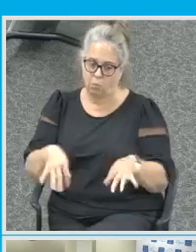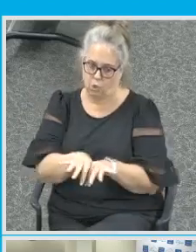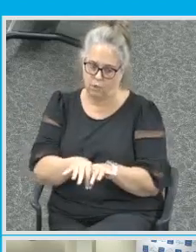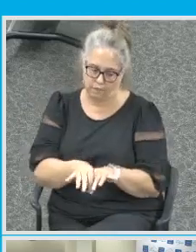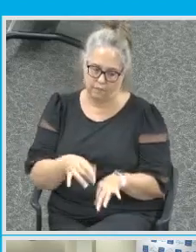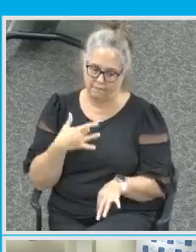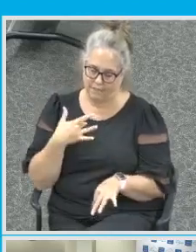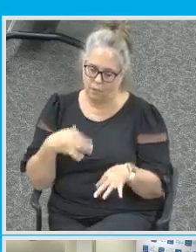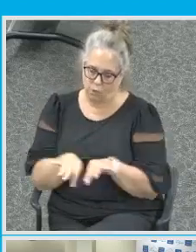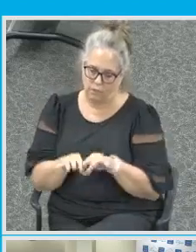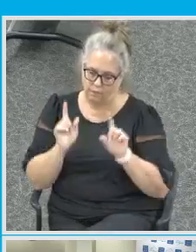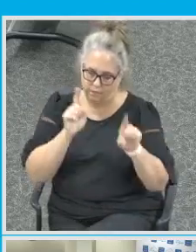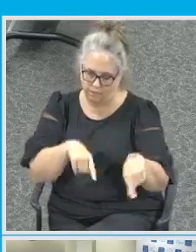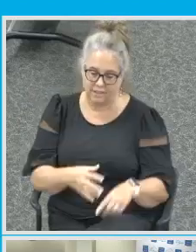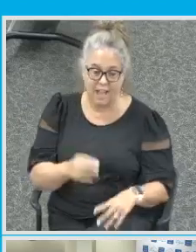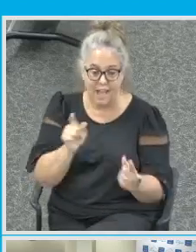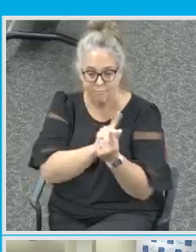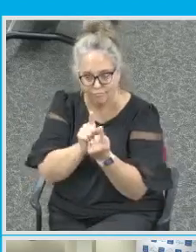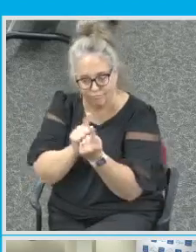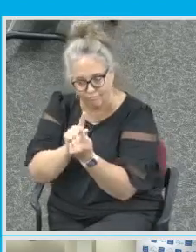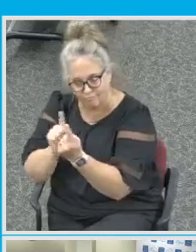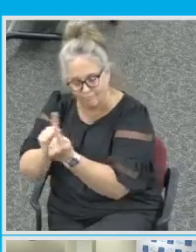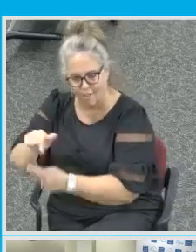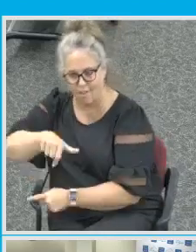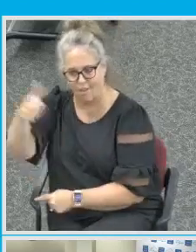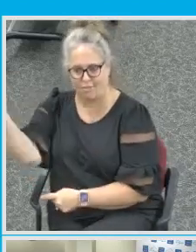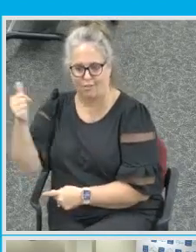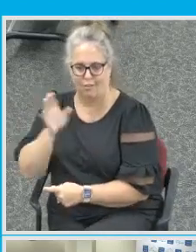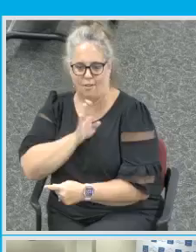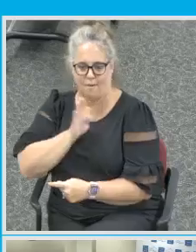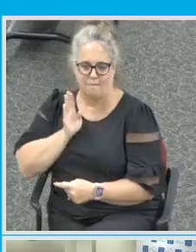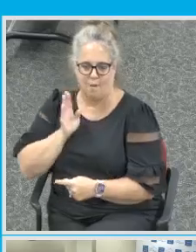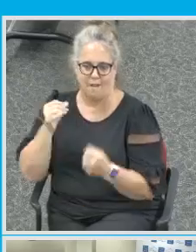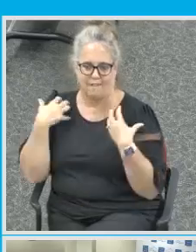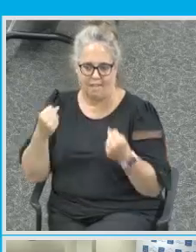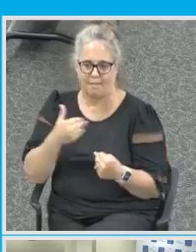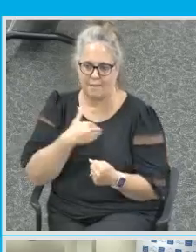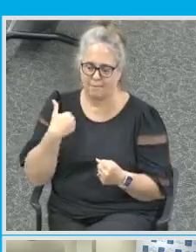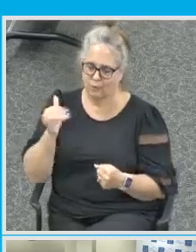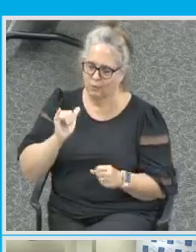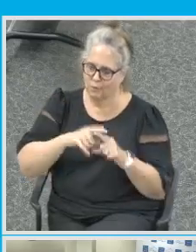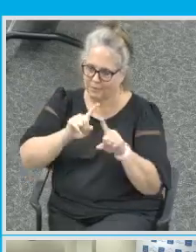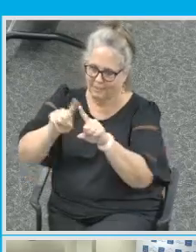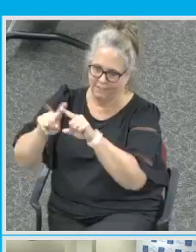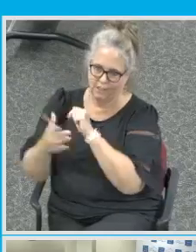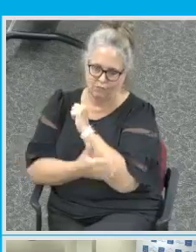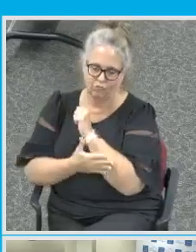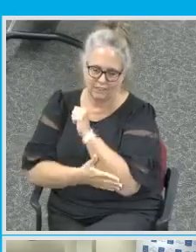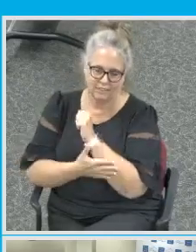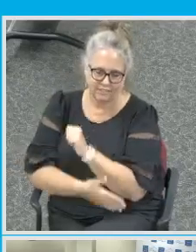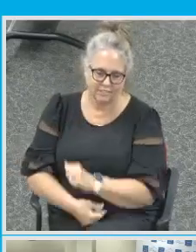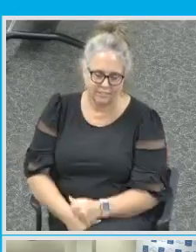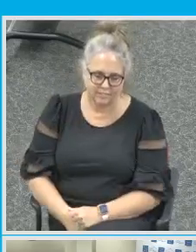well. Can I just say that Chief Colas was known as the firefighter from Colorado?